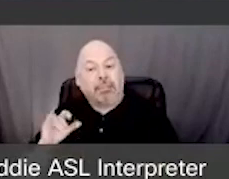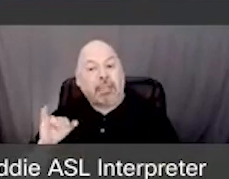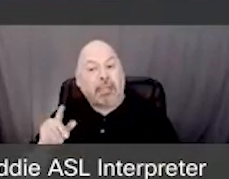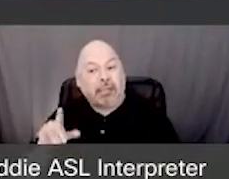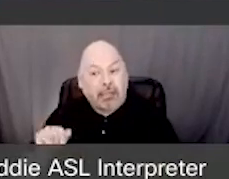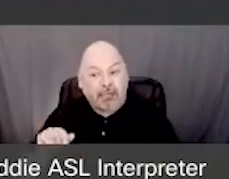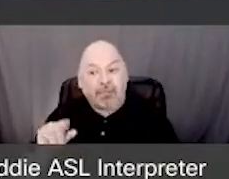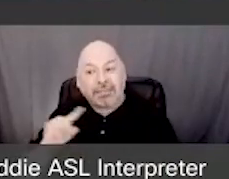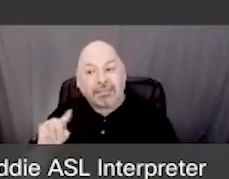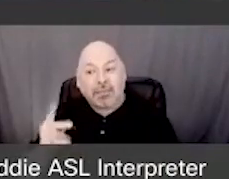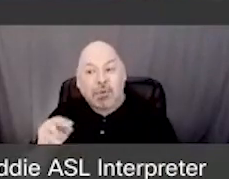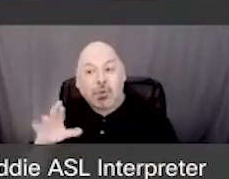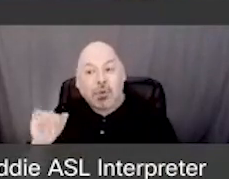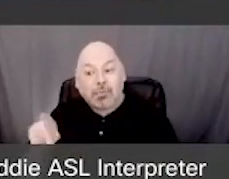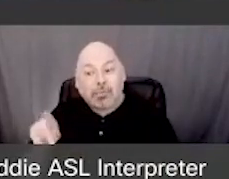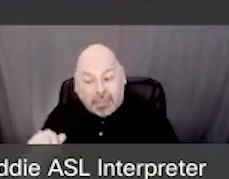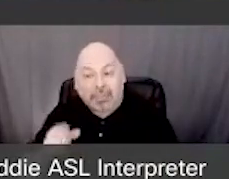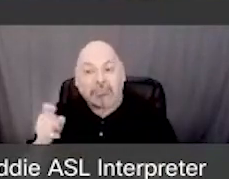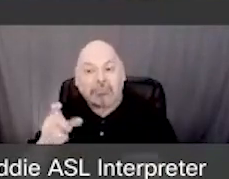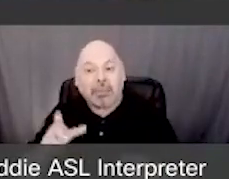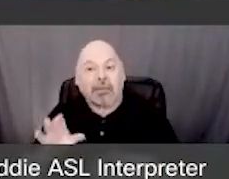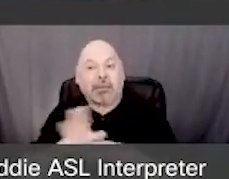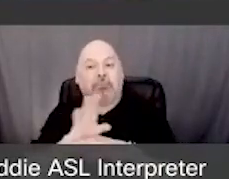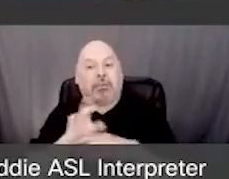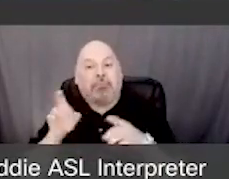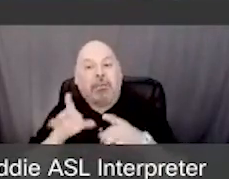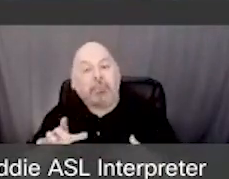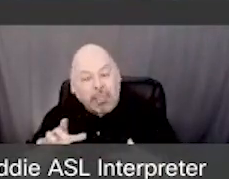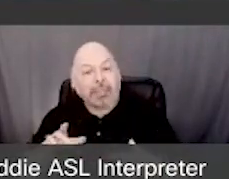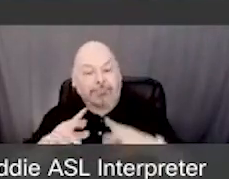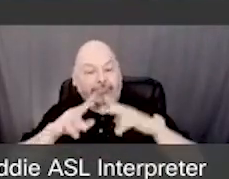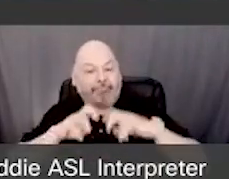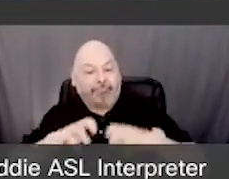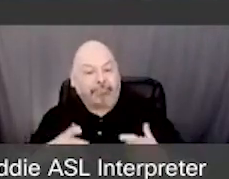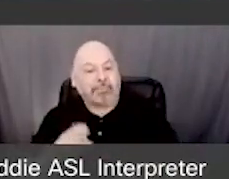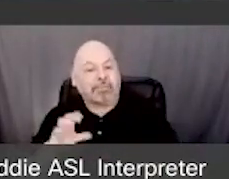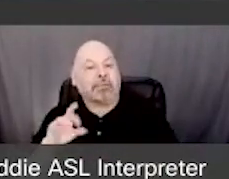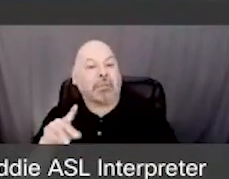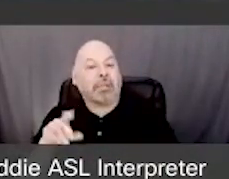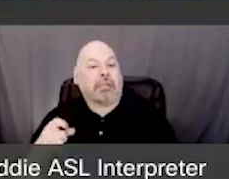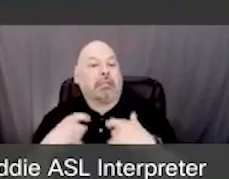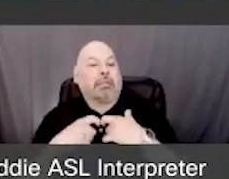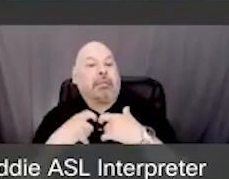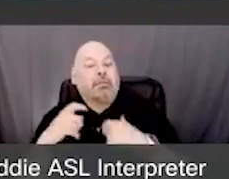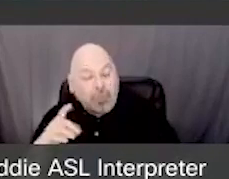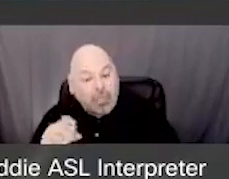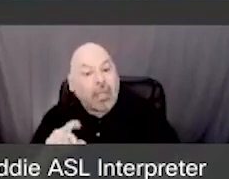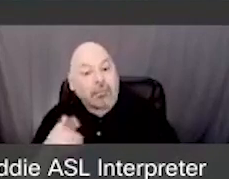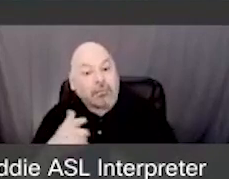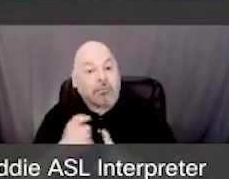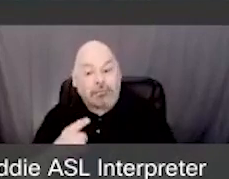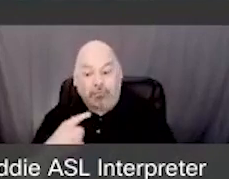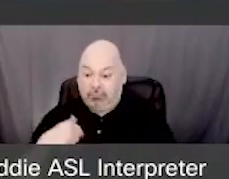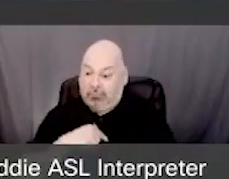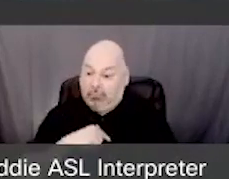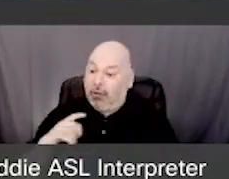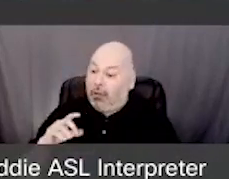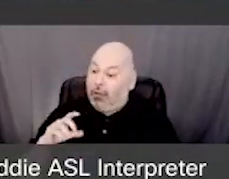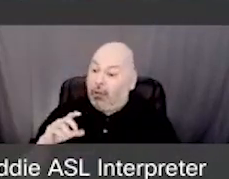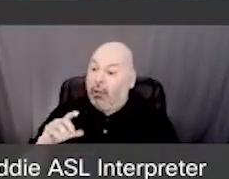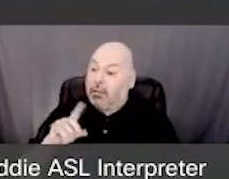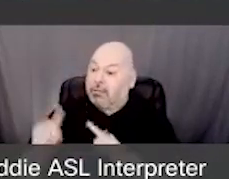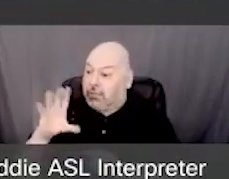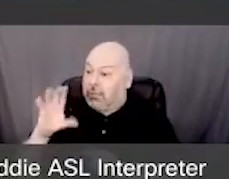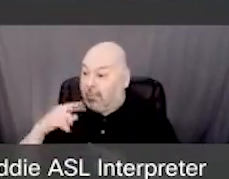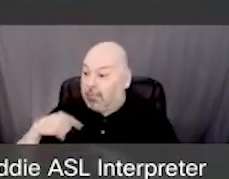Zamarripa, and I am the Manager of Business Management and Analytics here at CPS Energy. And on behalf of our supply chain team, we're